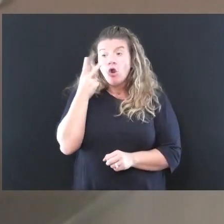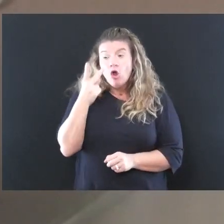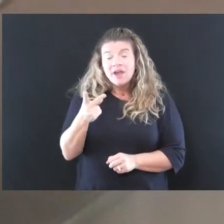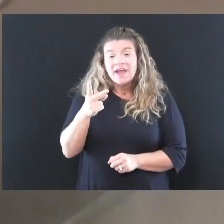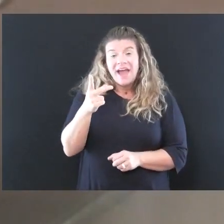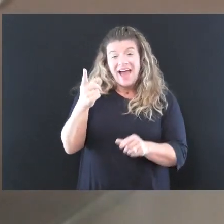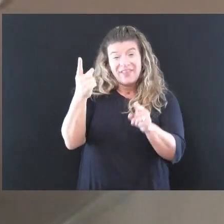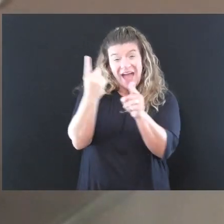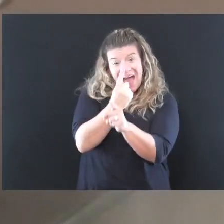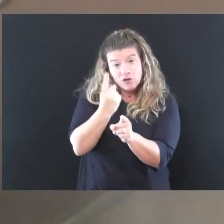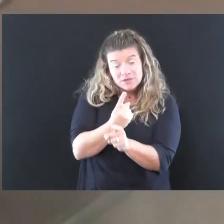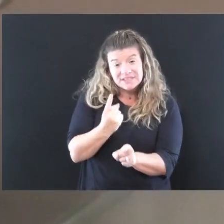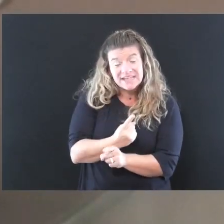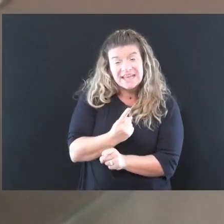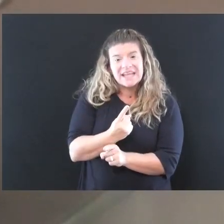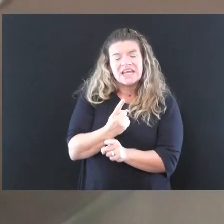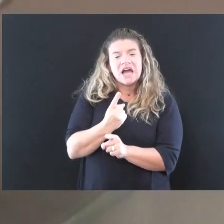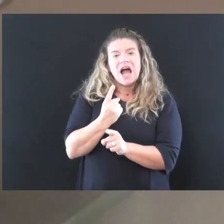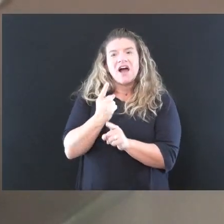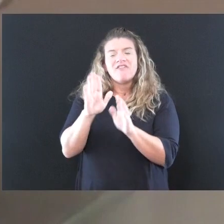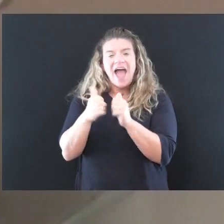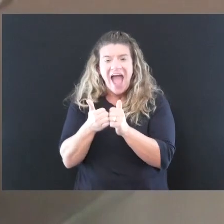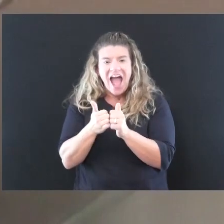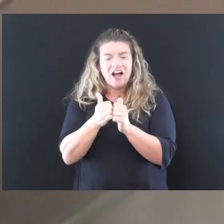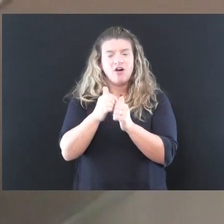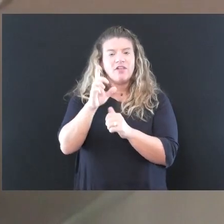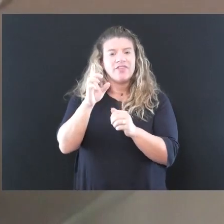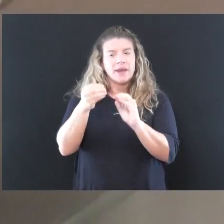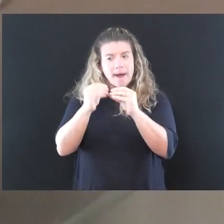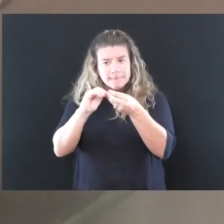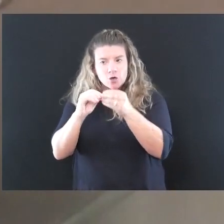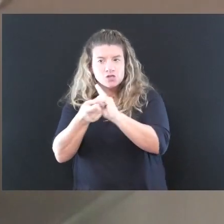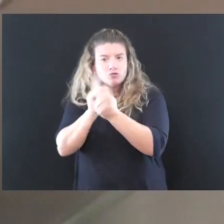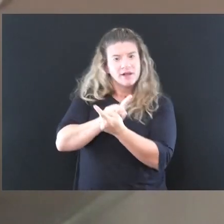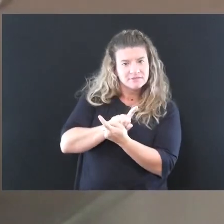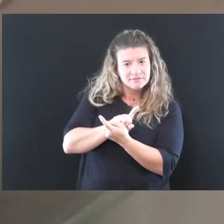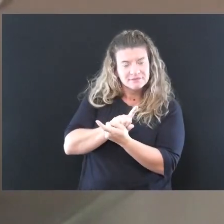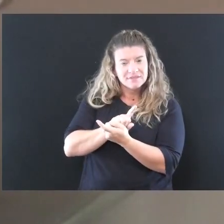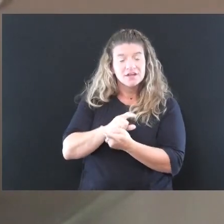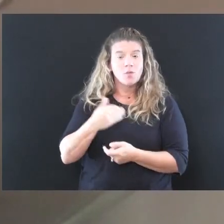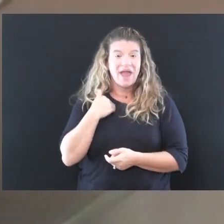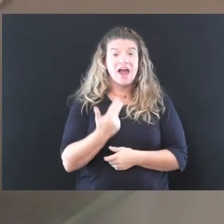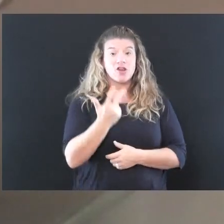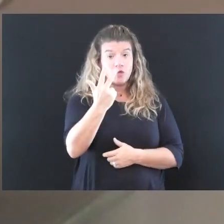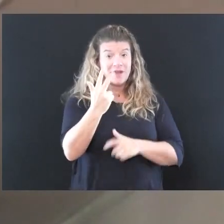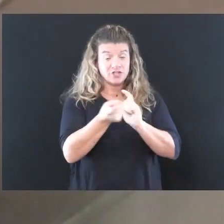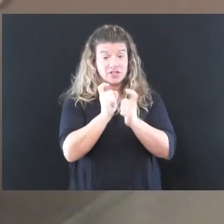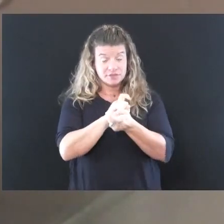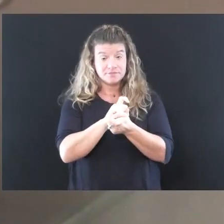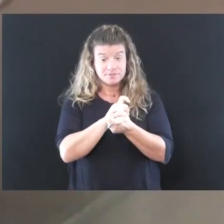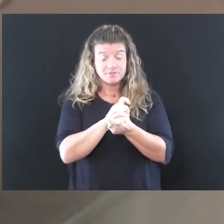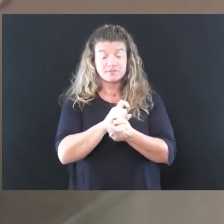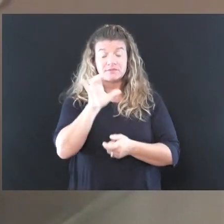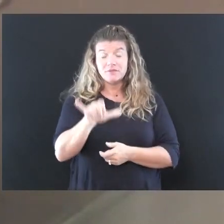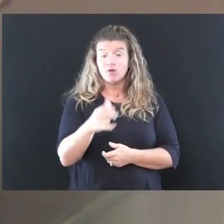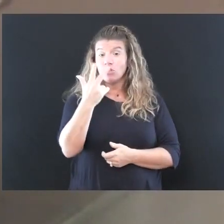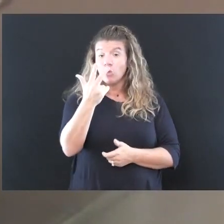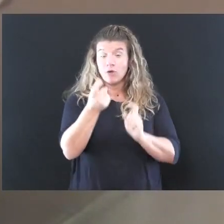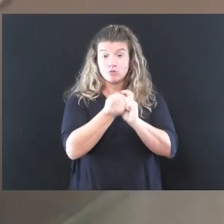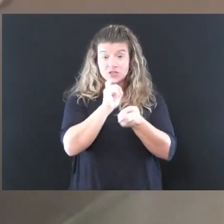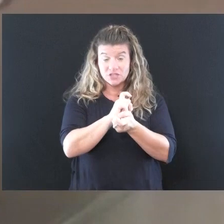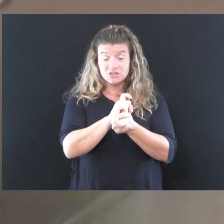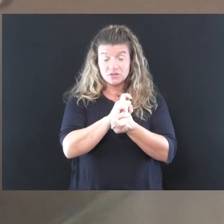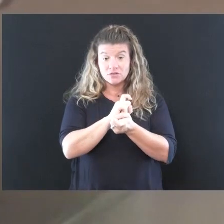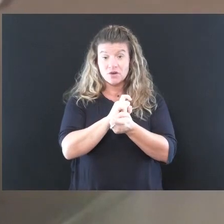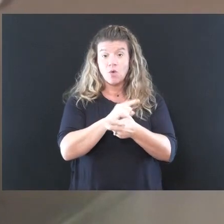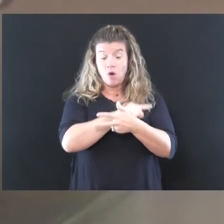of the application of the data. That's all we're doing. And so there was 3 changes, and those 3 changes were